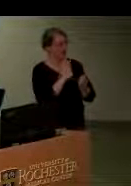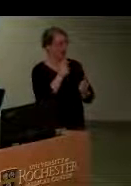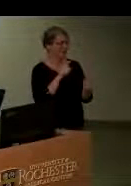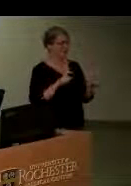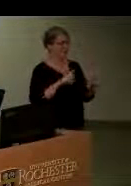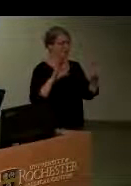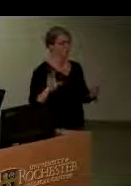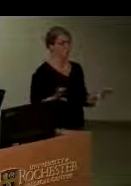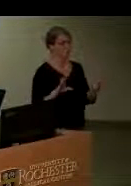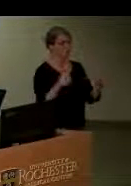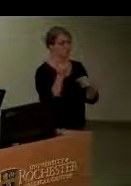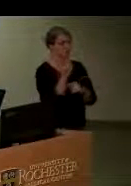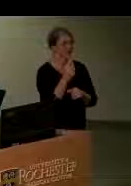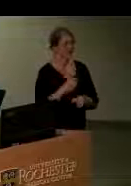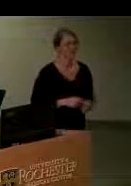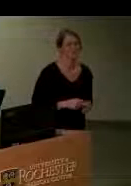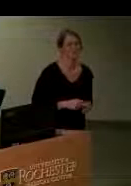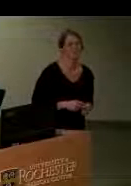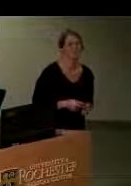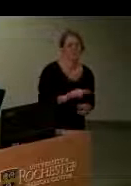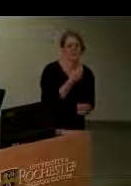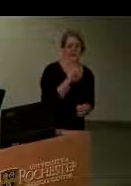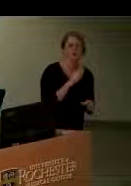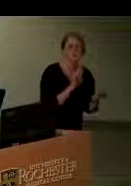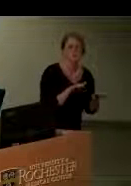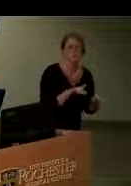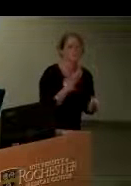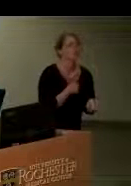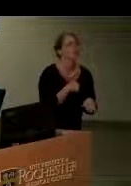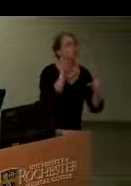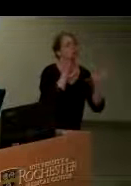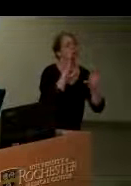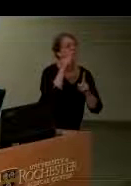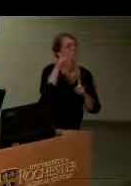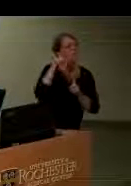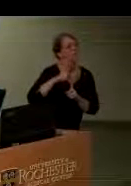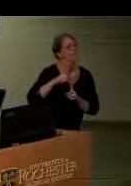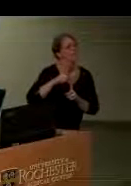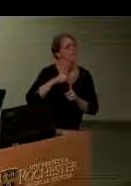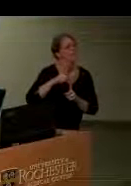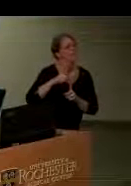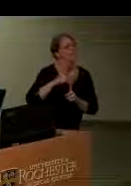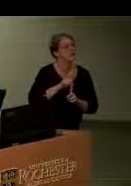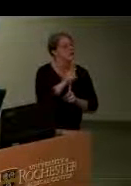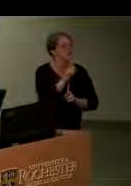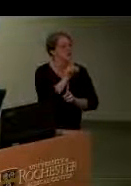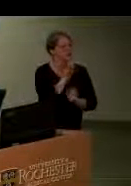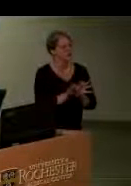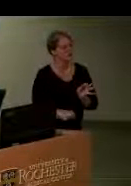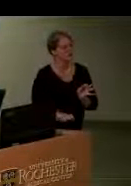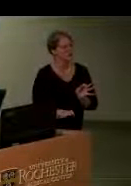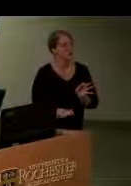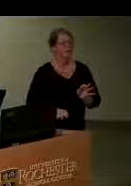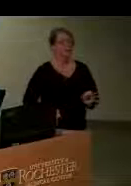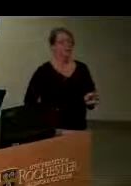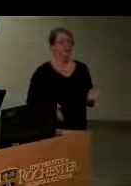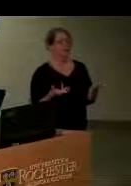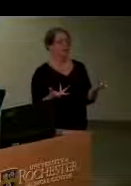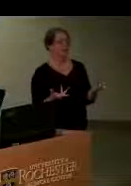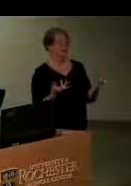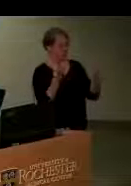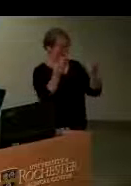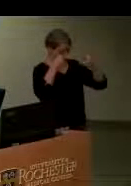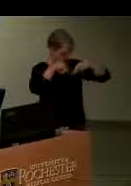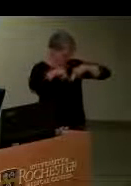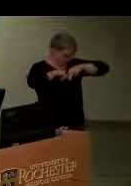something. And he would say, here's who we're looking for. This is really simple. Just be introspective.